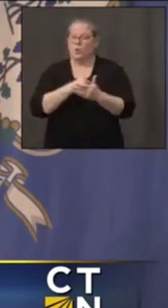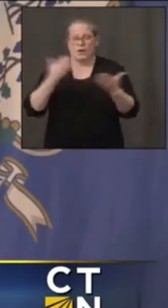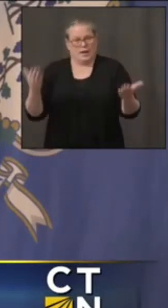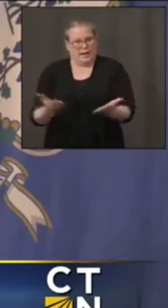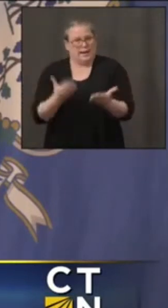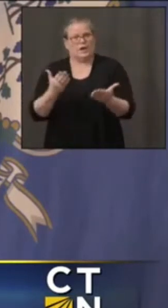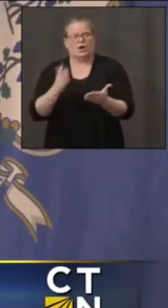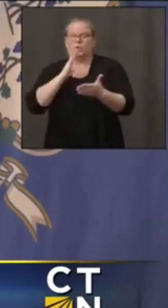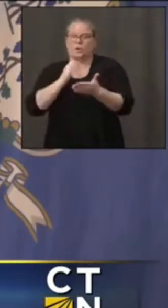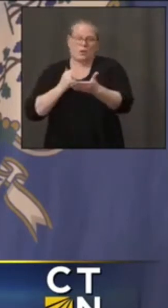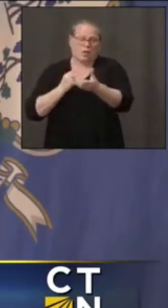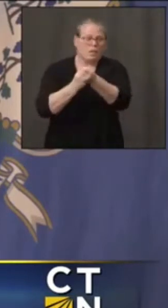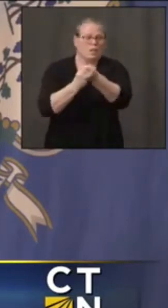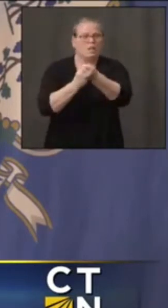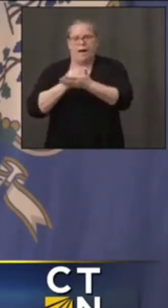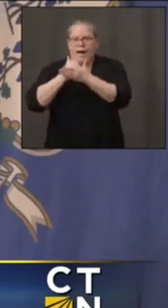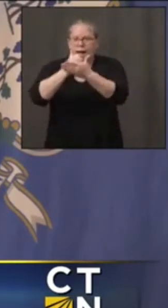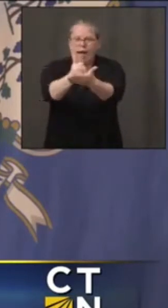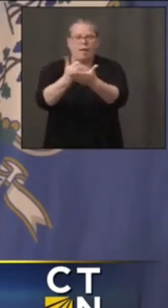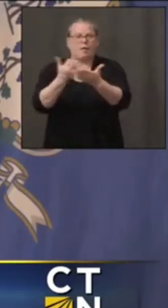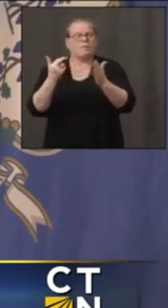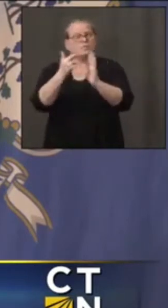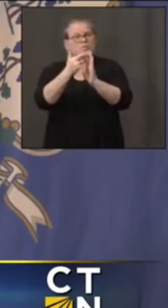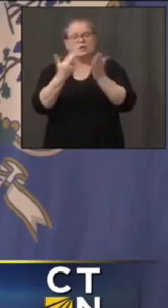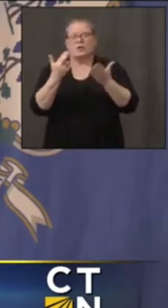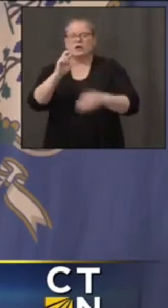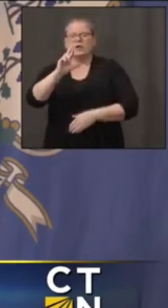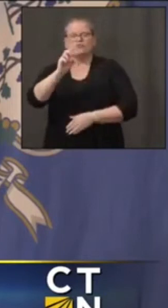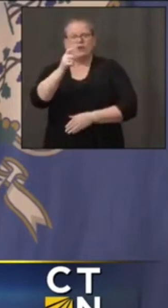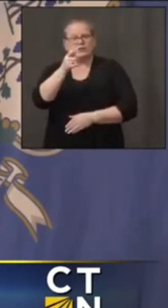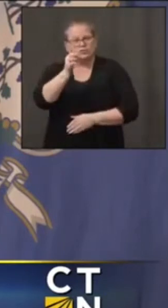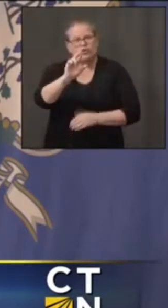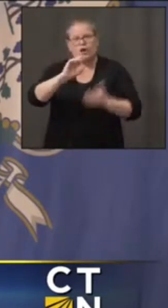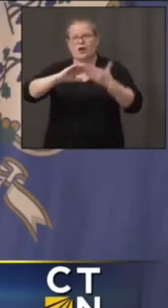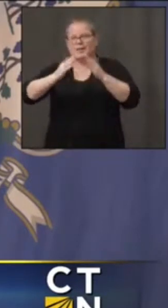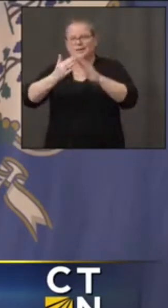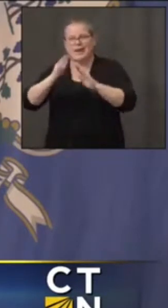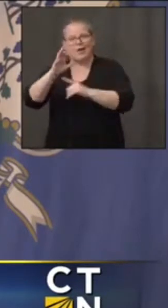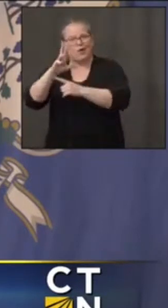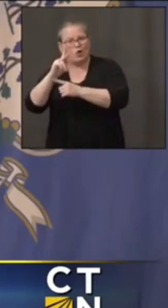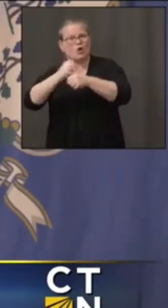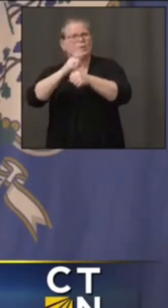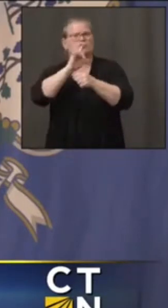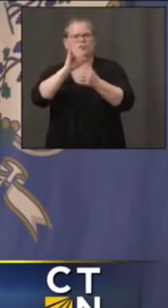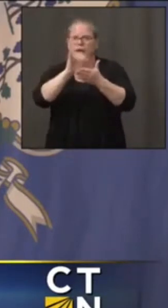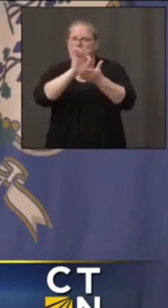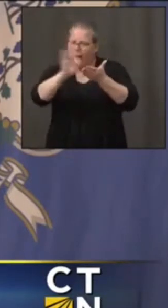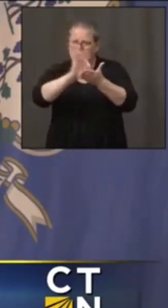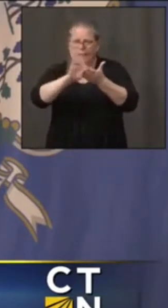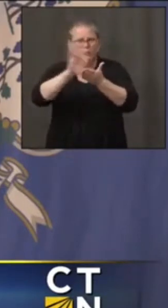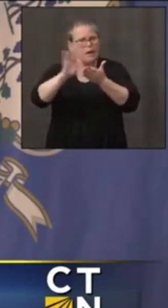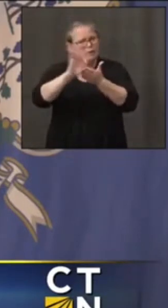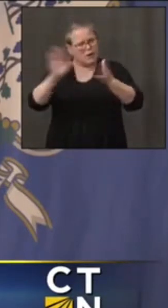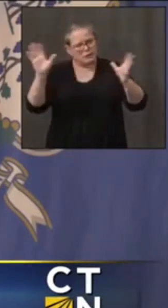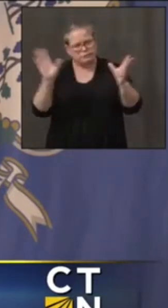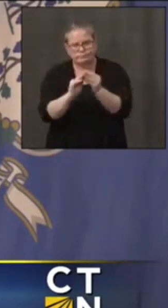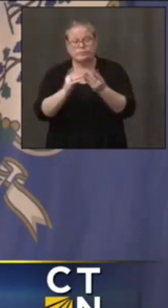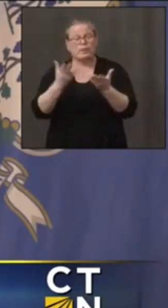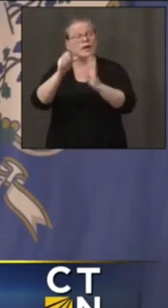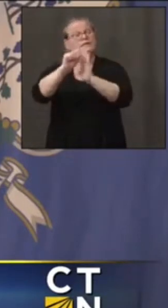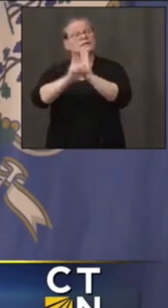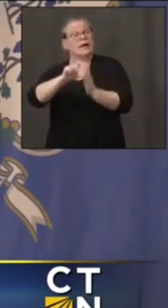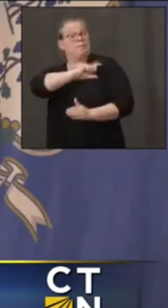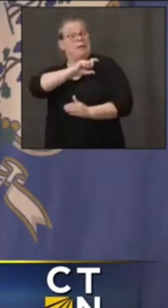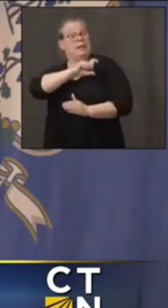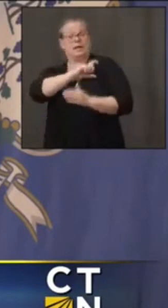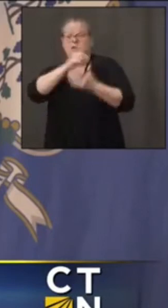of processing all the ballots. And we do have, state police on the ready if anybody is,